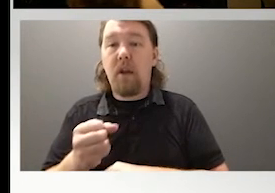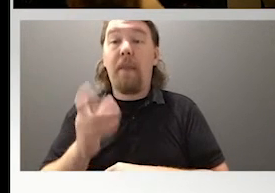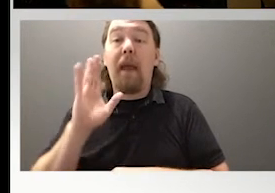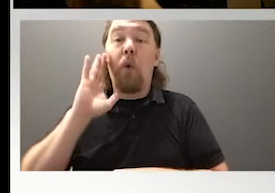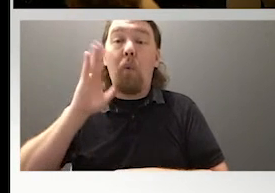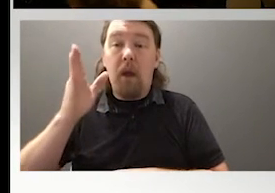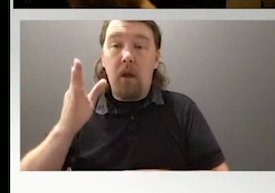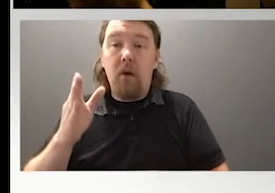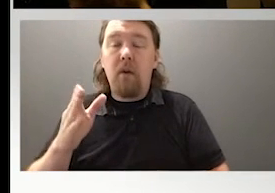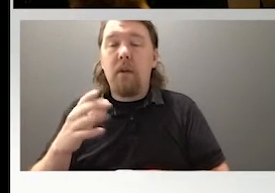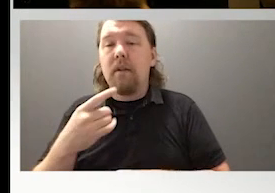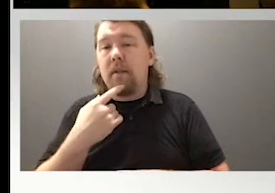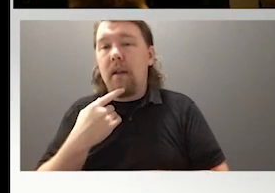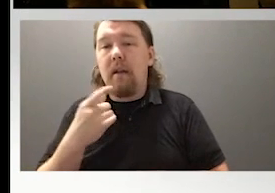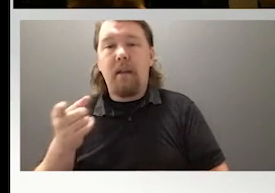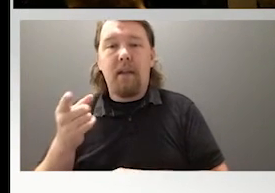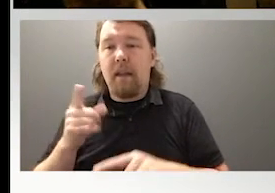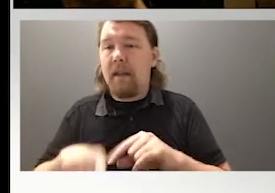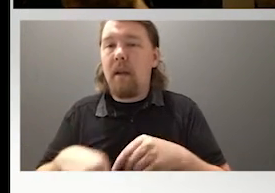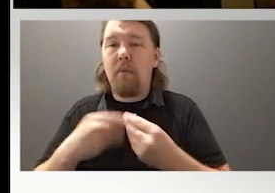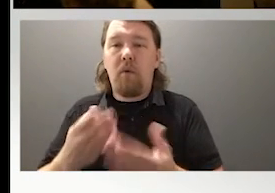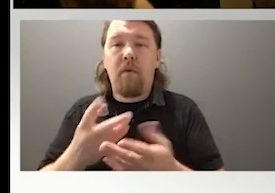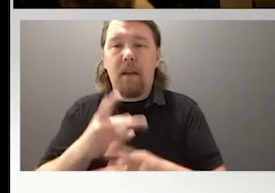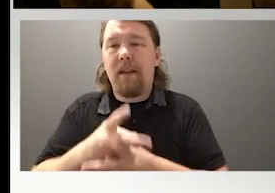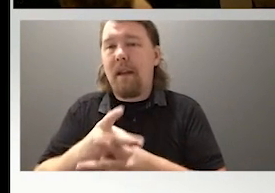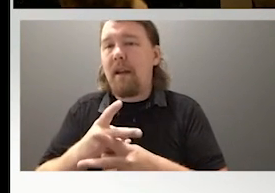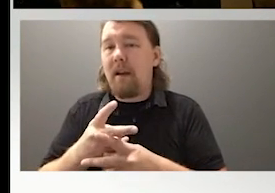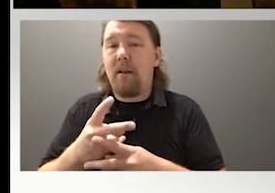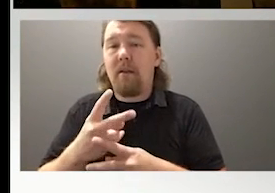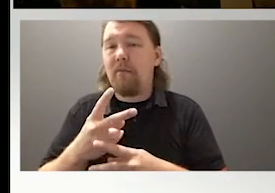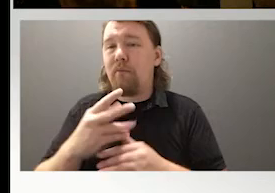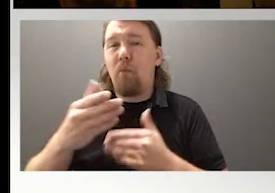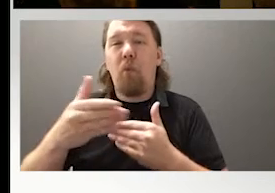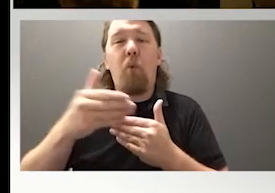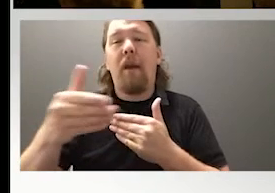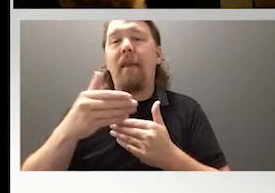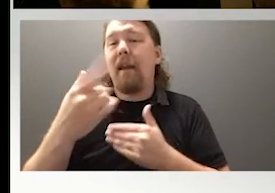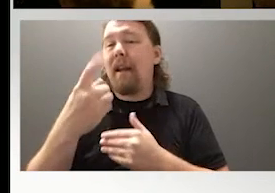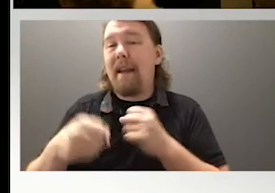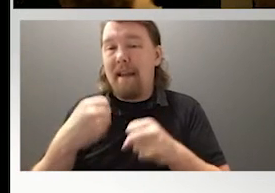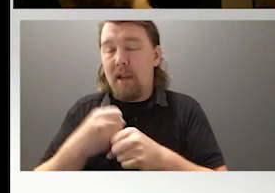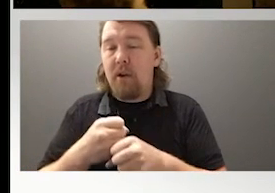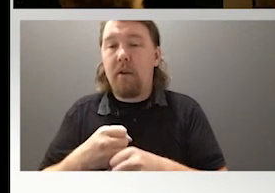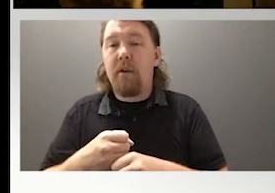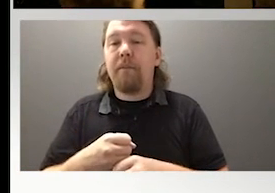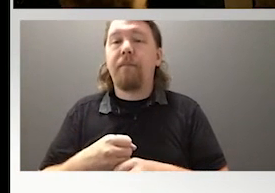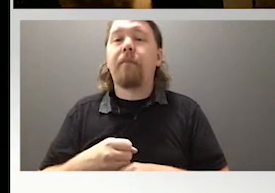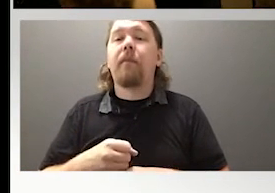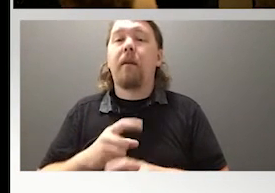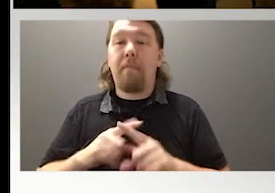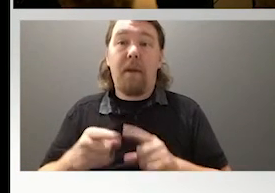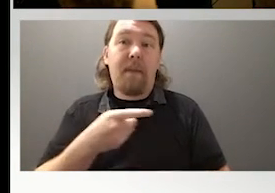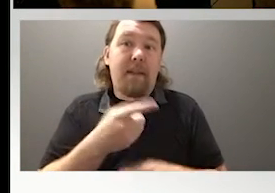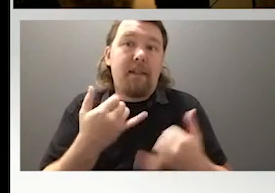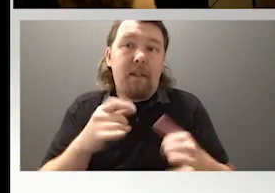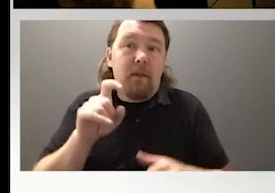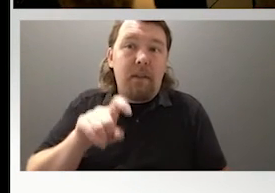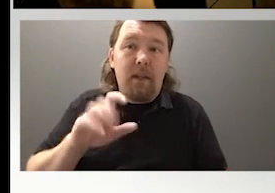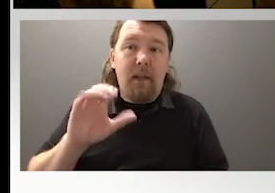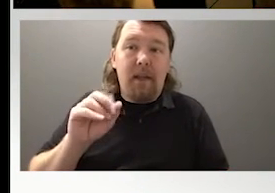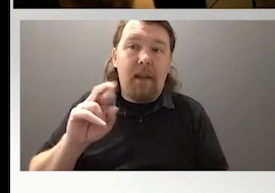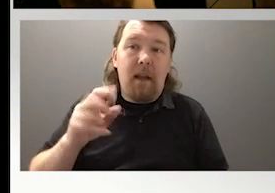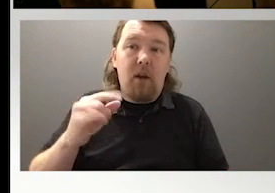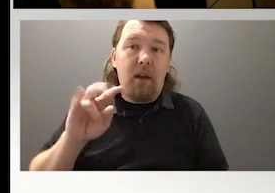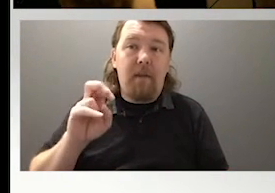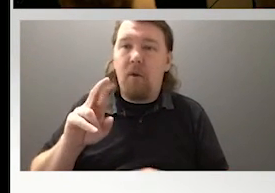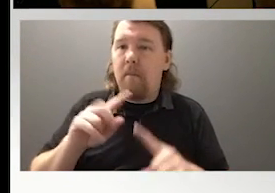to provide care within the next 12 months, and for whom a caregiver is required, but no one else is